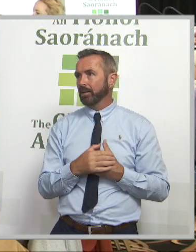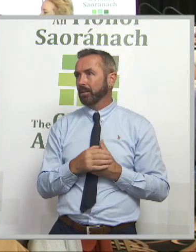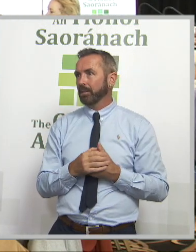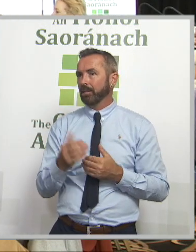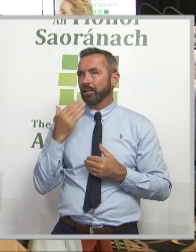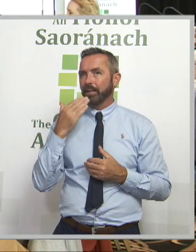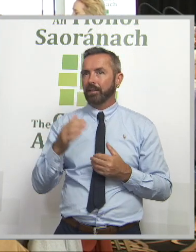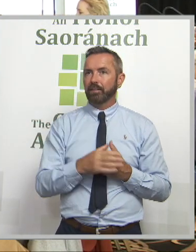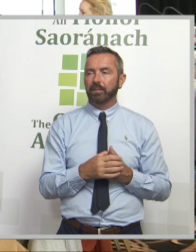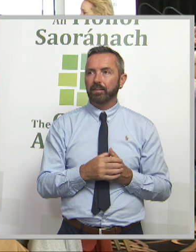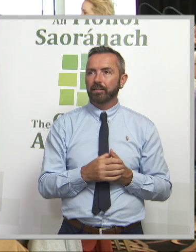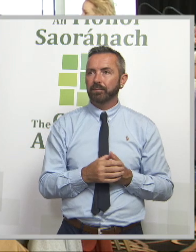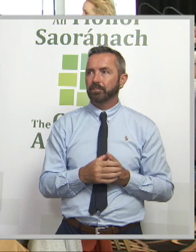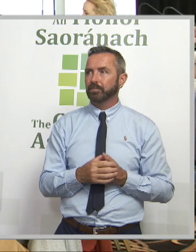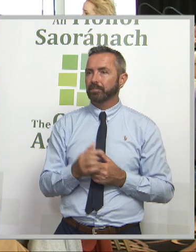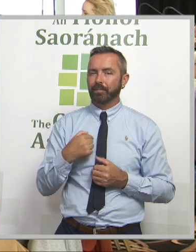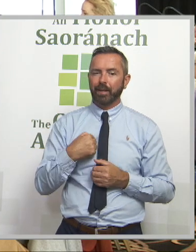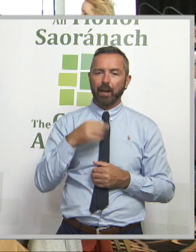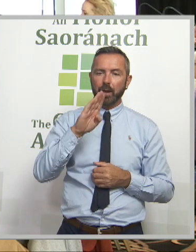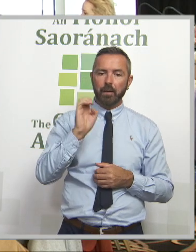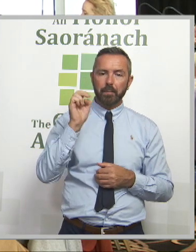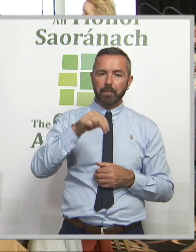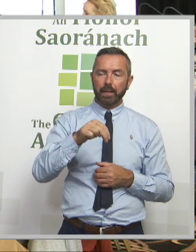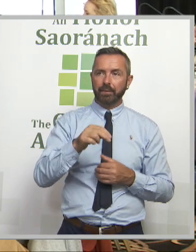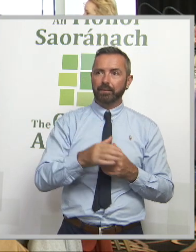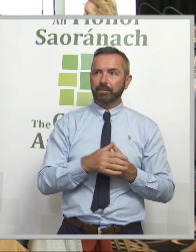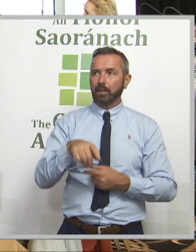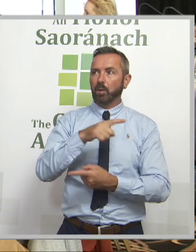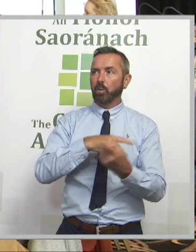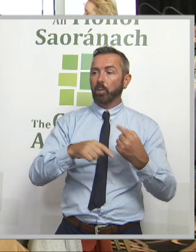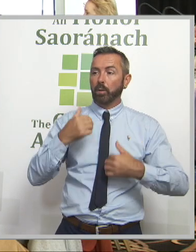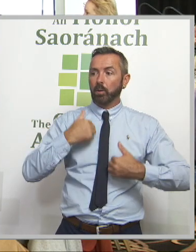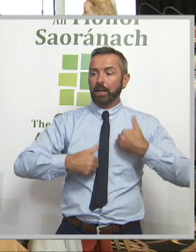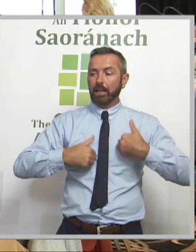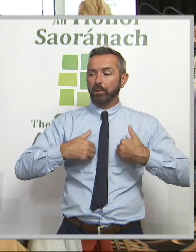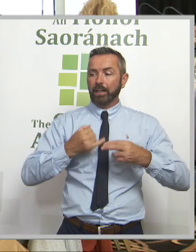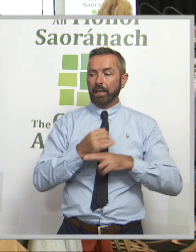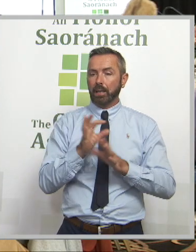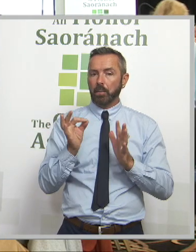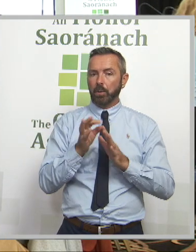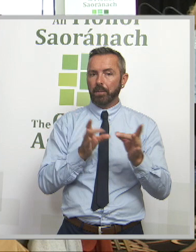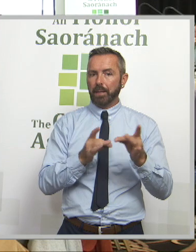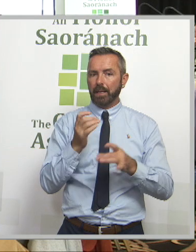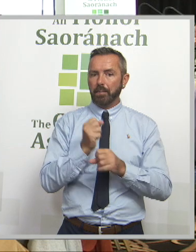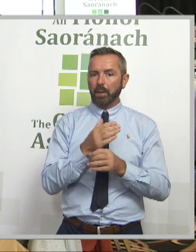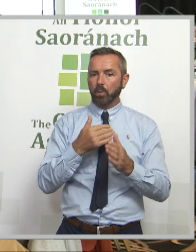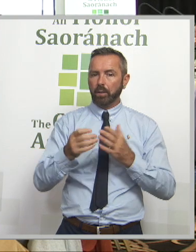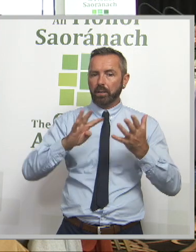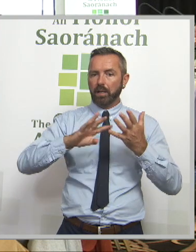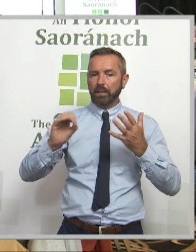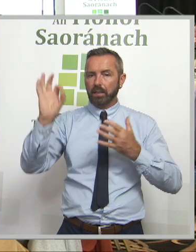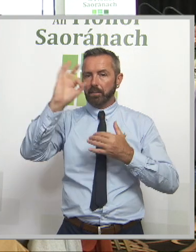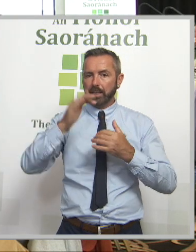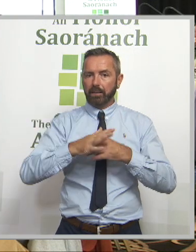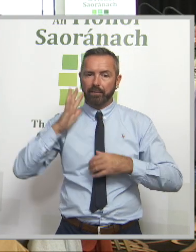Thank you. Hi, I'm Ben. So we were interested in the point you made, Andy, about 90% of the